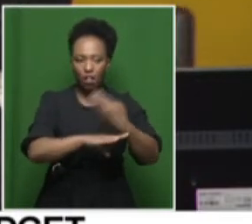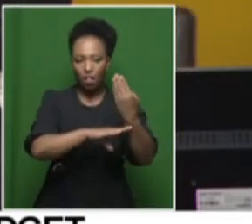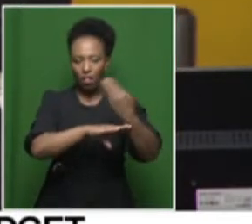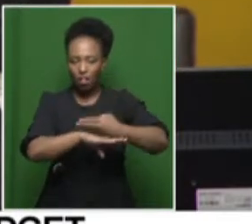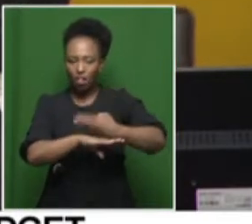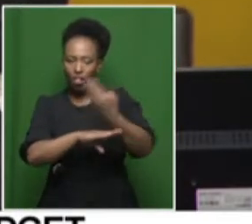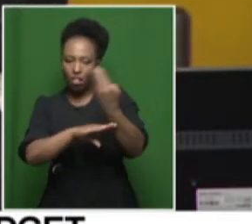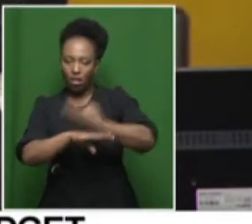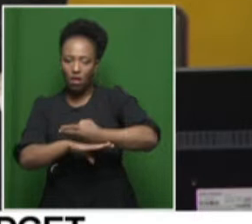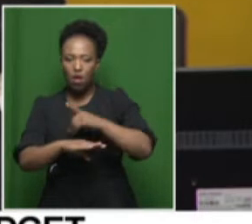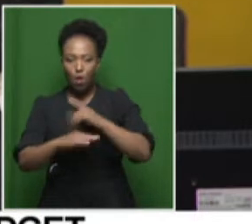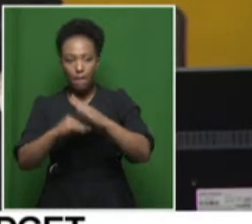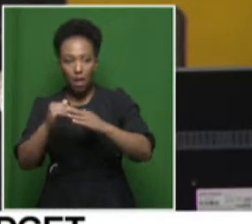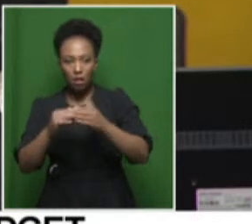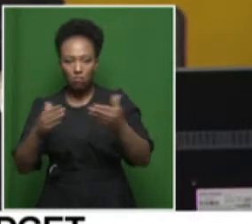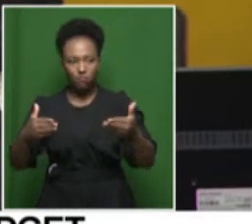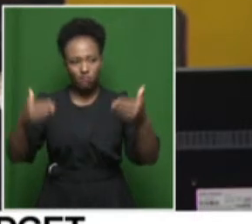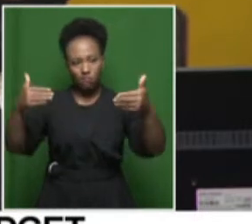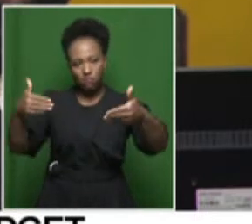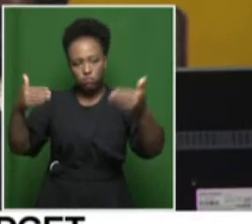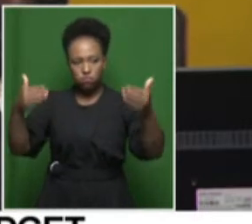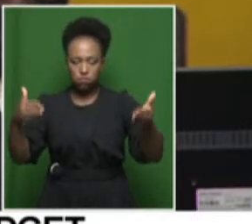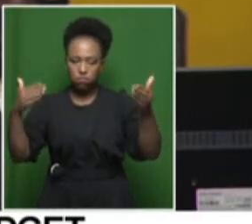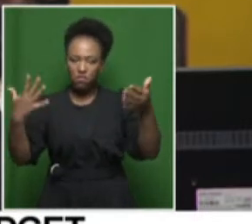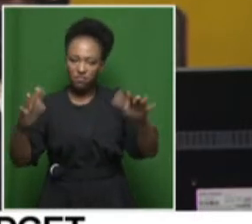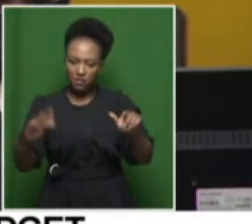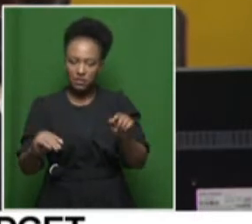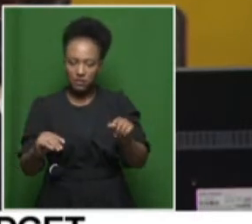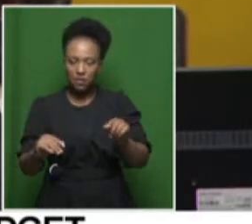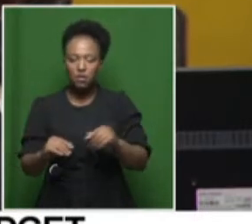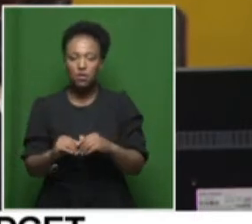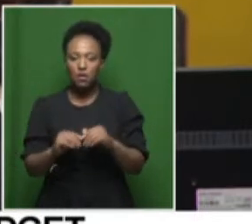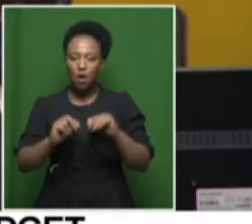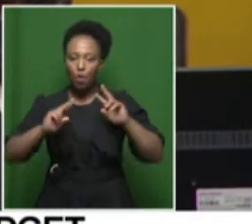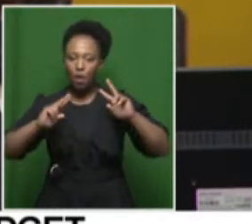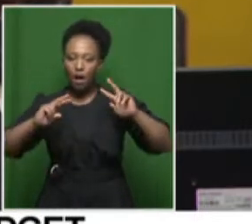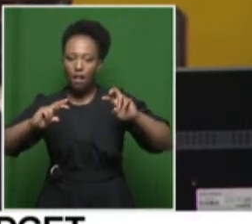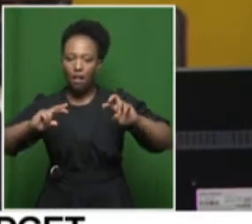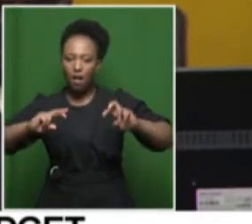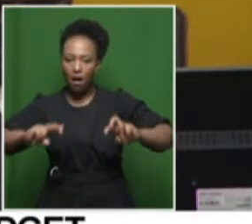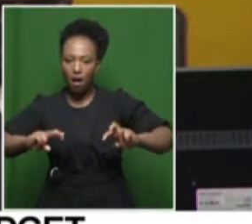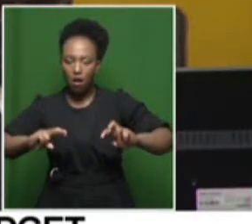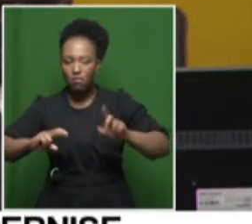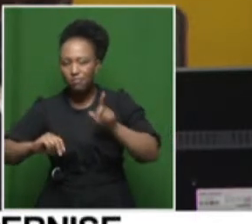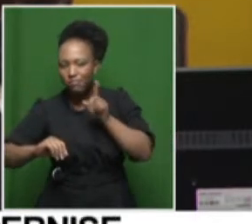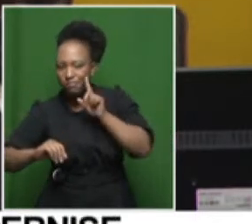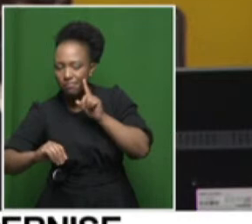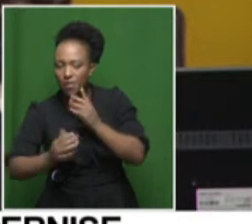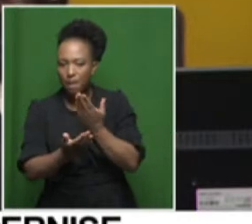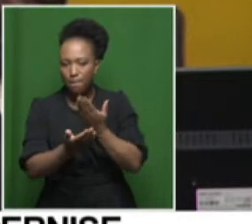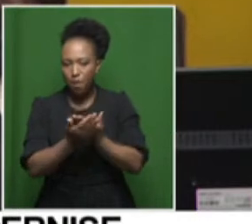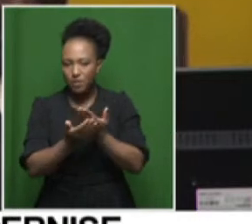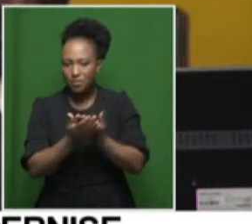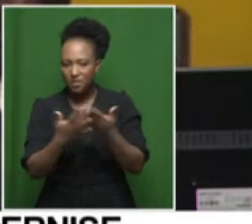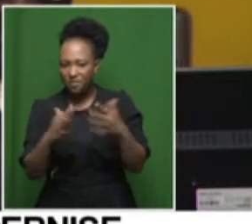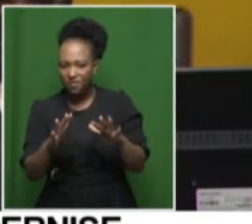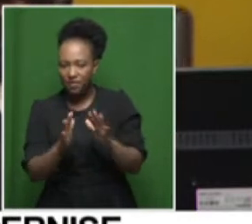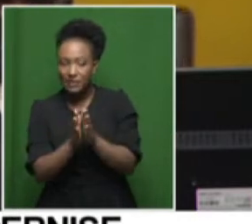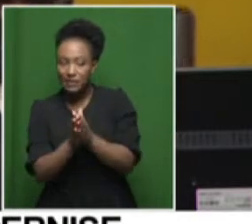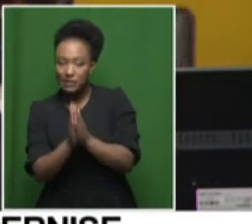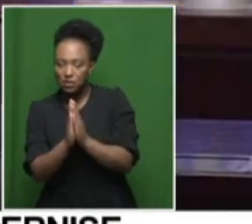advanced stage of preparation. Feasibility studies have been completed, and a request for